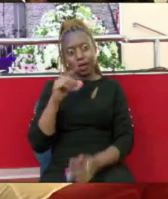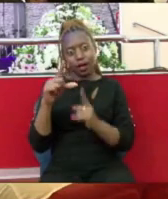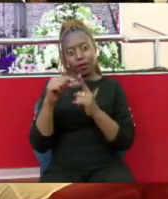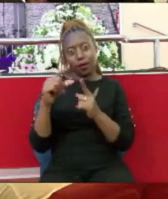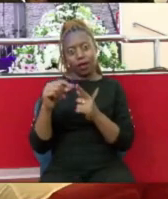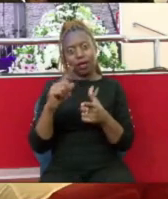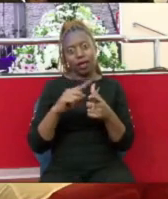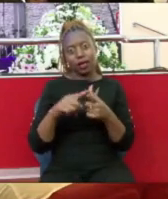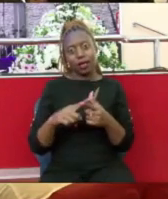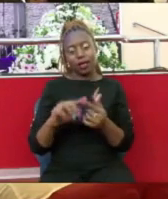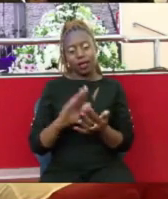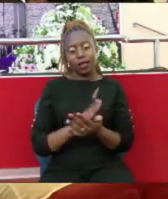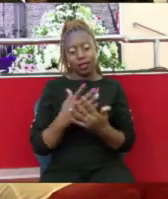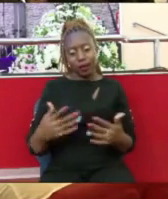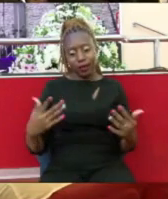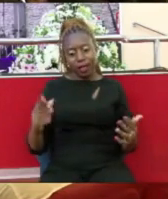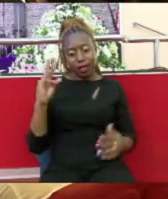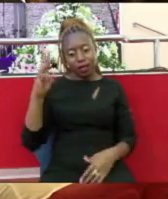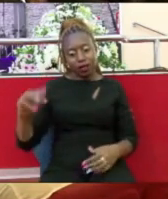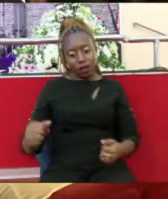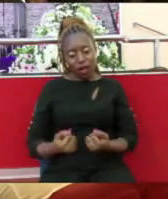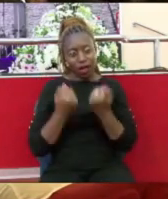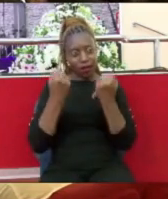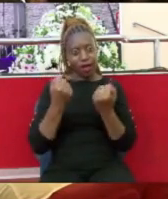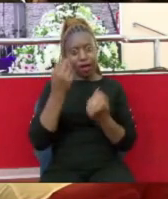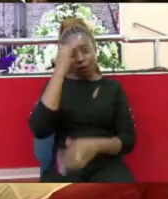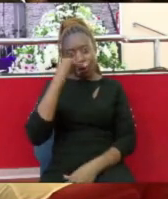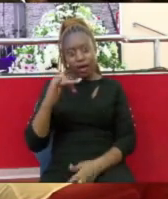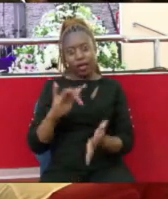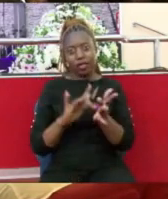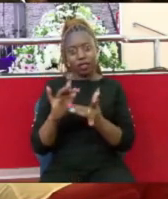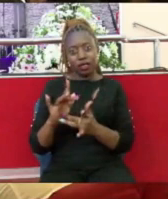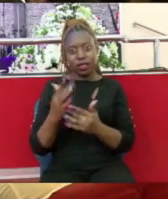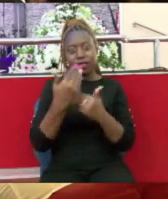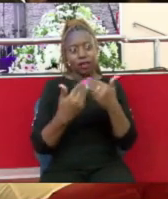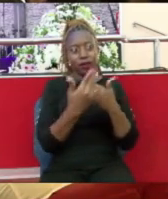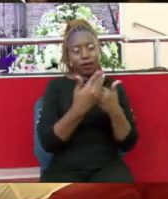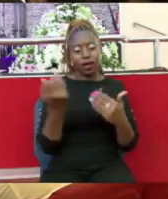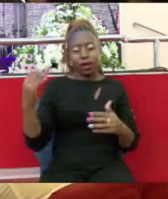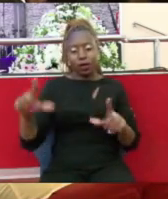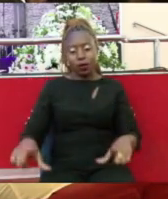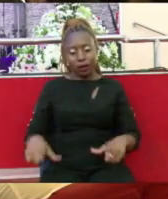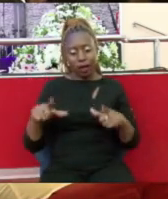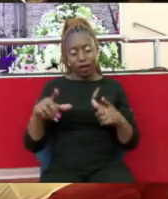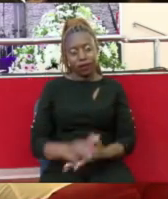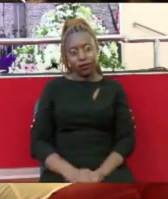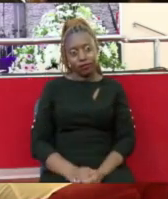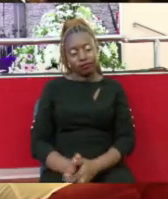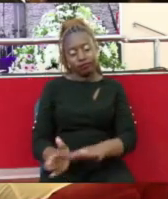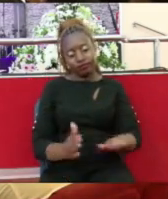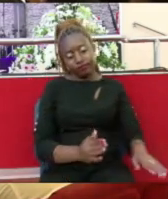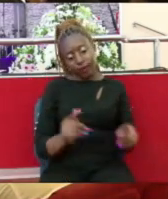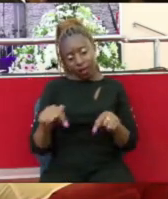of life. Bless yourself. Juzi ulituambia wewe ndiye mkate wa uhai. Hallelujah. Hallelujah. This morning I want to tell you.